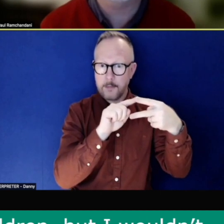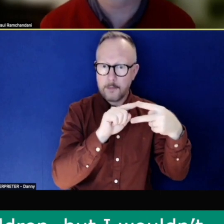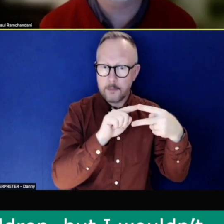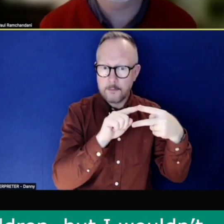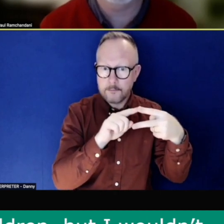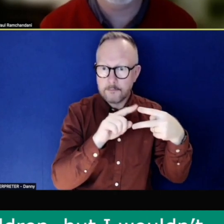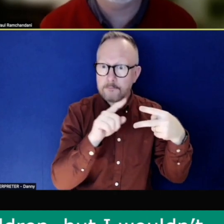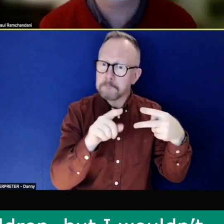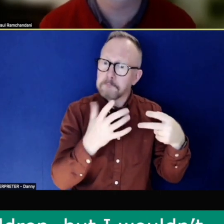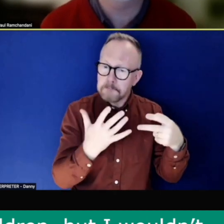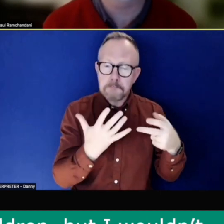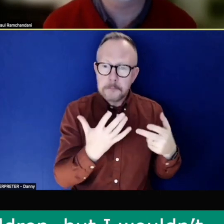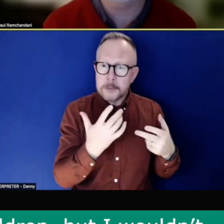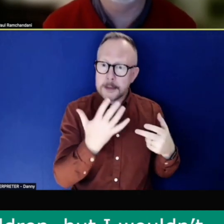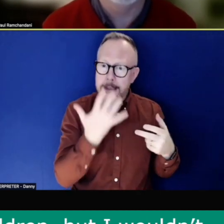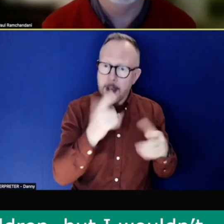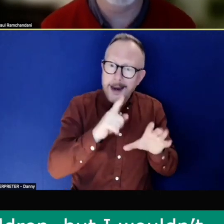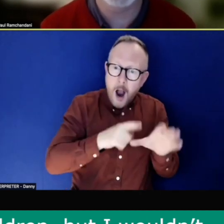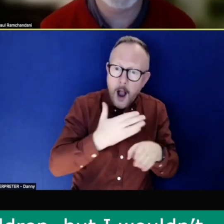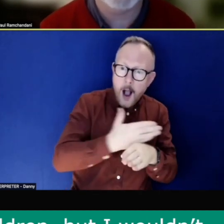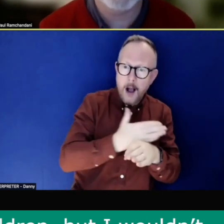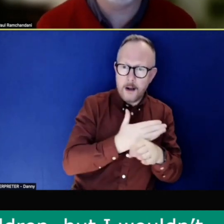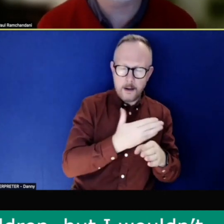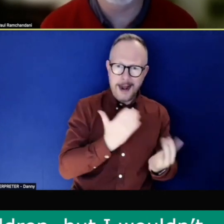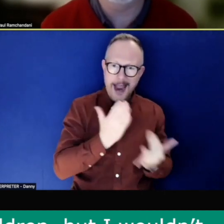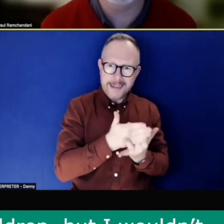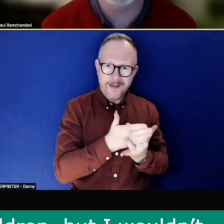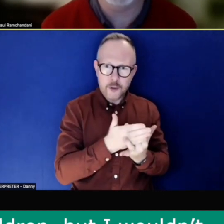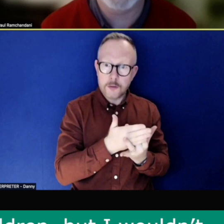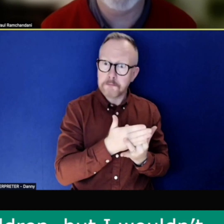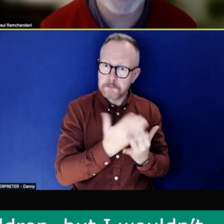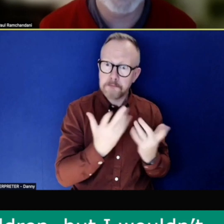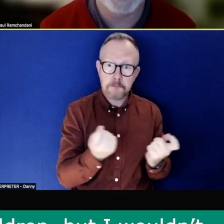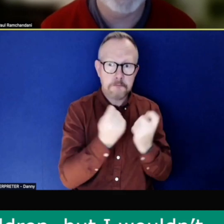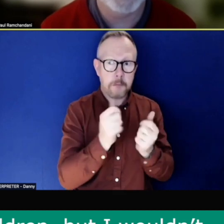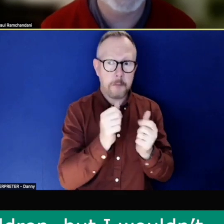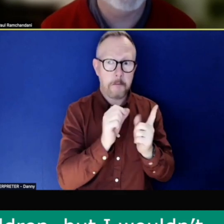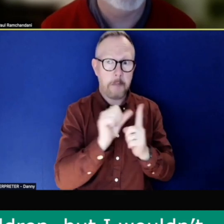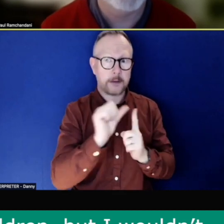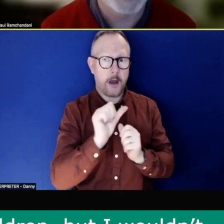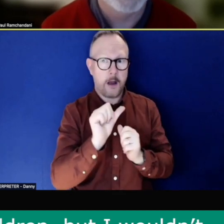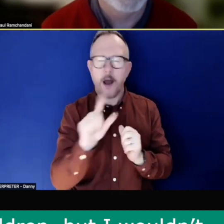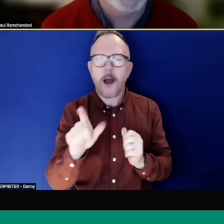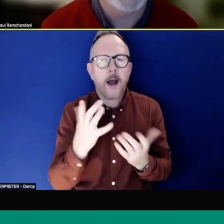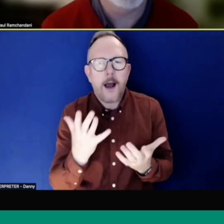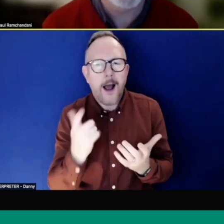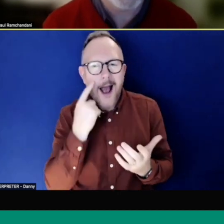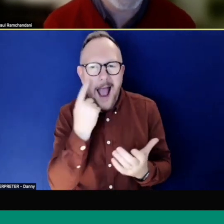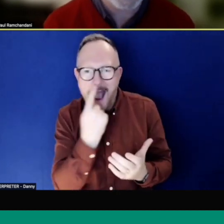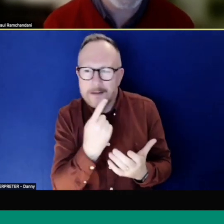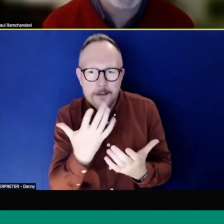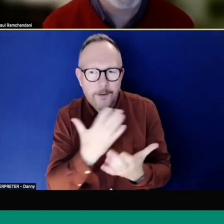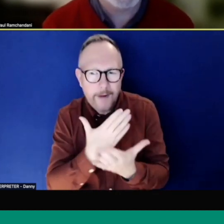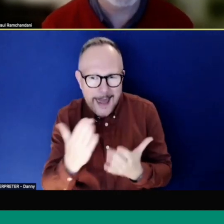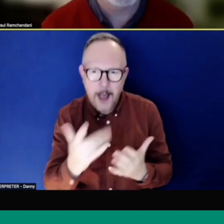anything, it seems to work better in the younger children. But I wouldn't say that with huge confidence because of the overlap in the numbers. And if we move